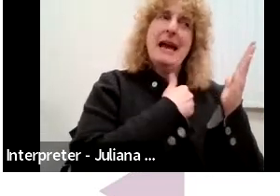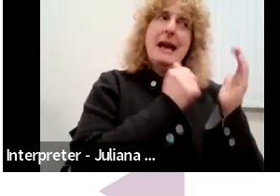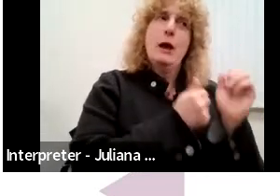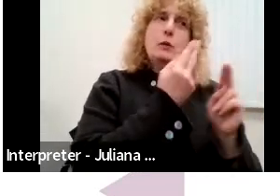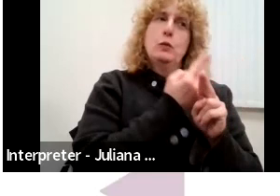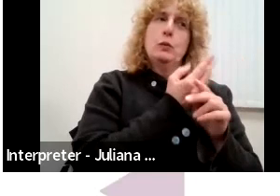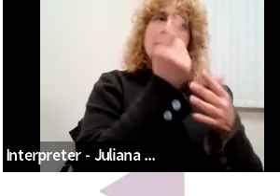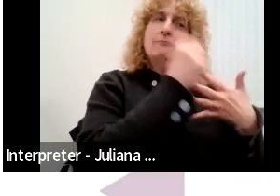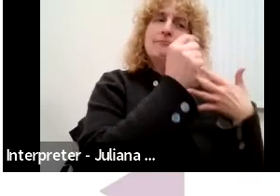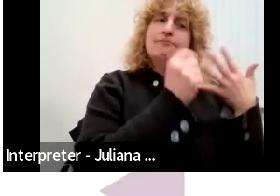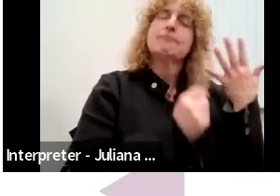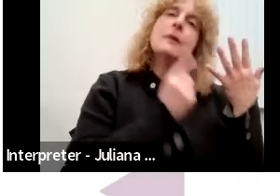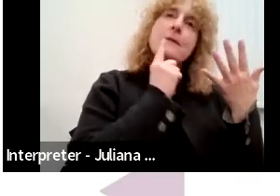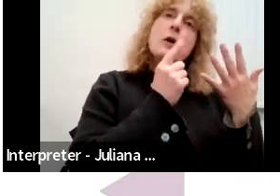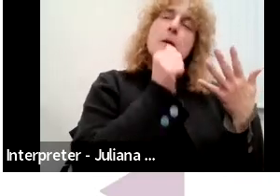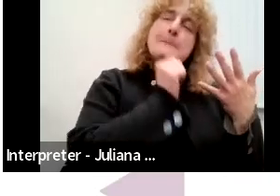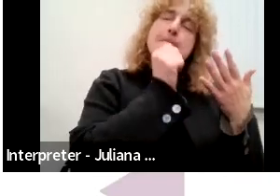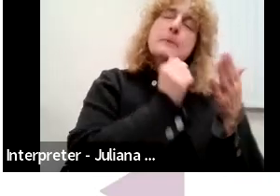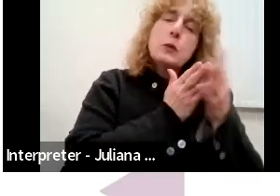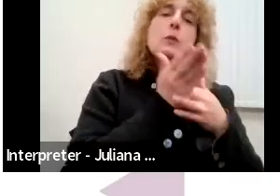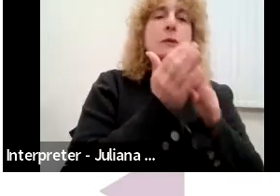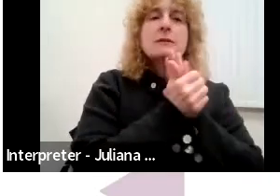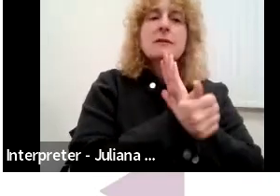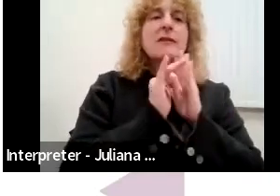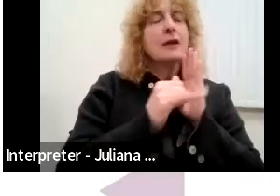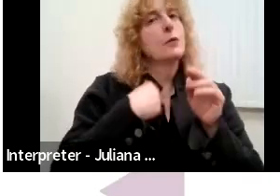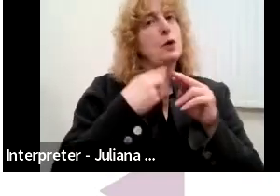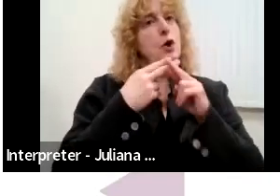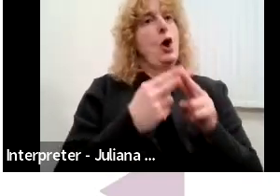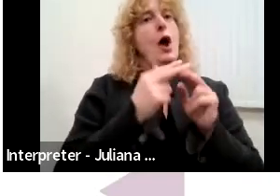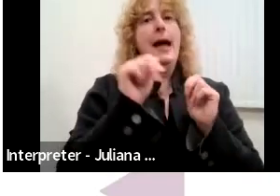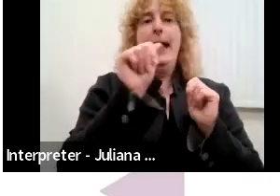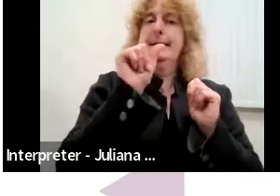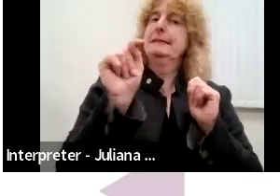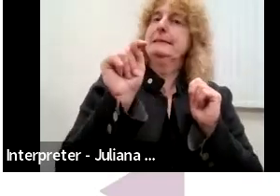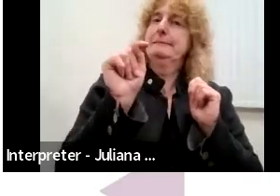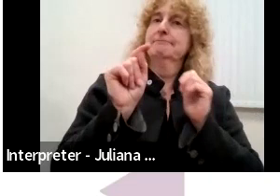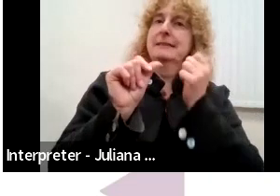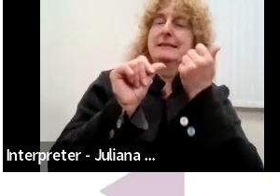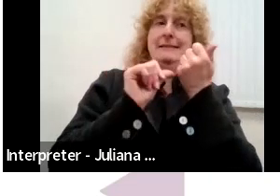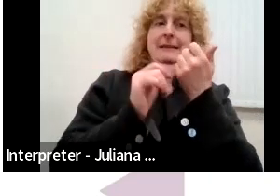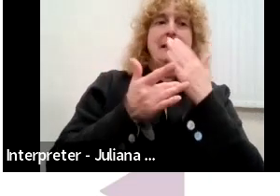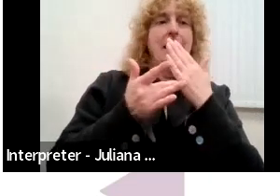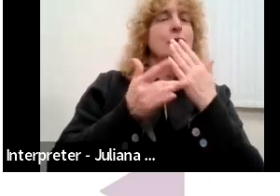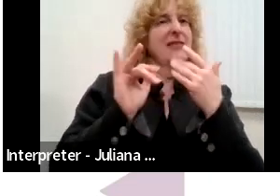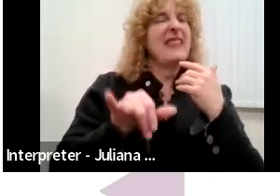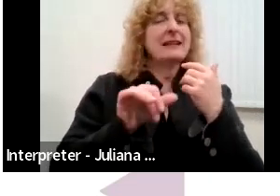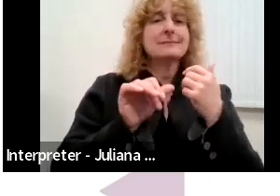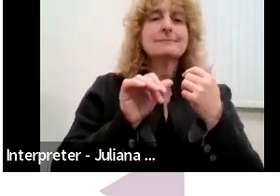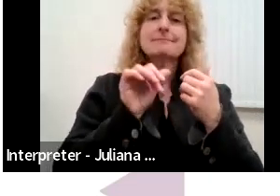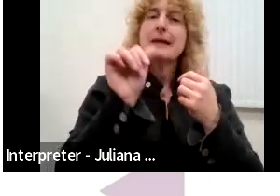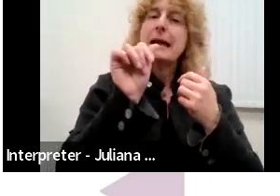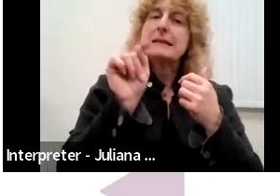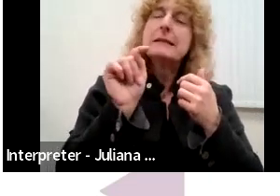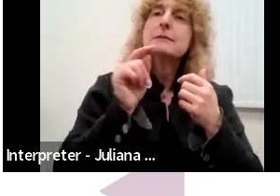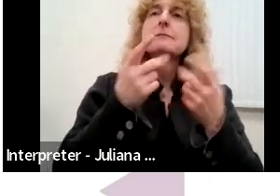coping skill, that is something that we consider our AT and things that we use. So technology can make things easier